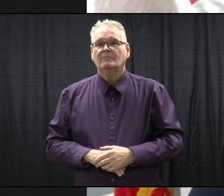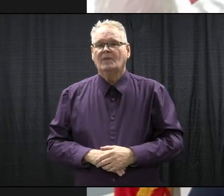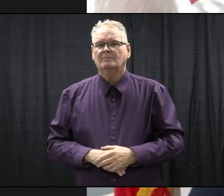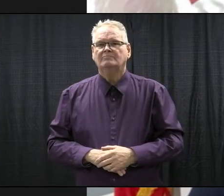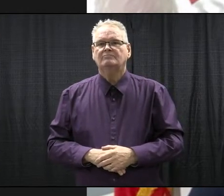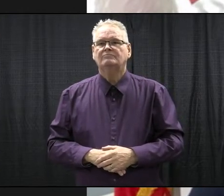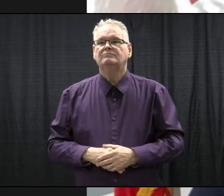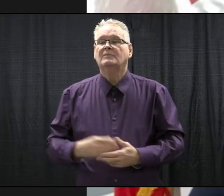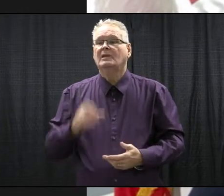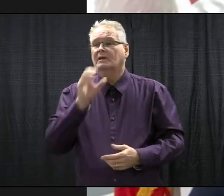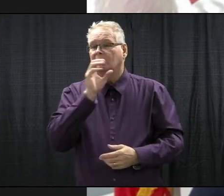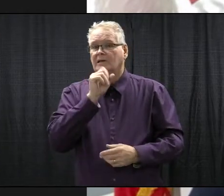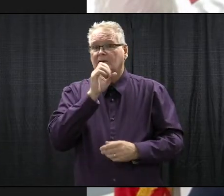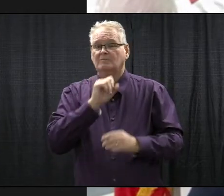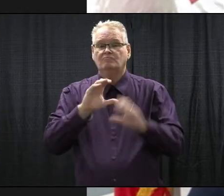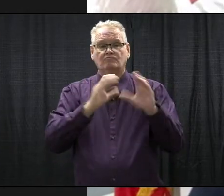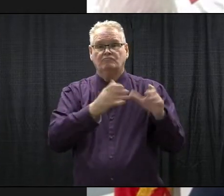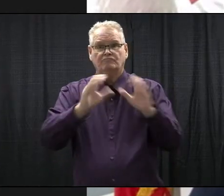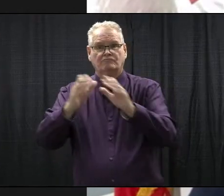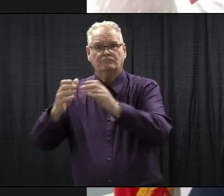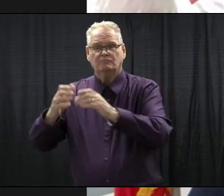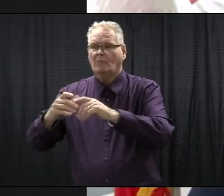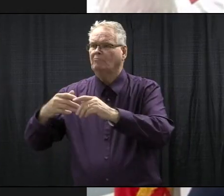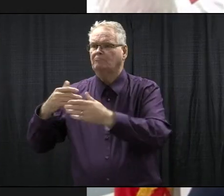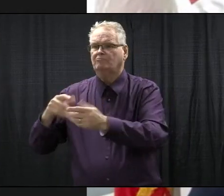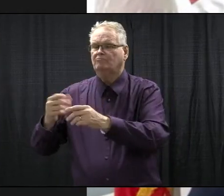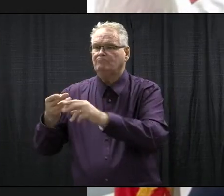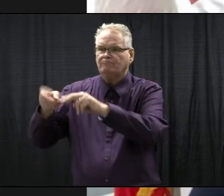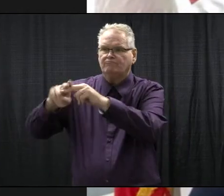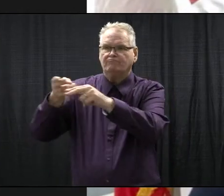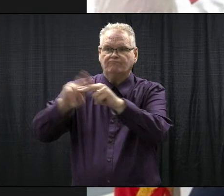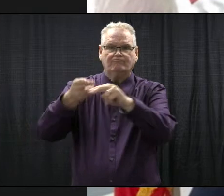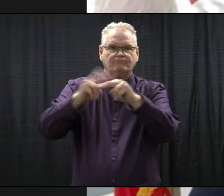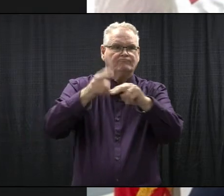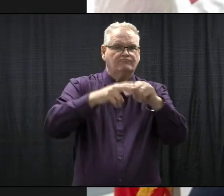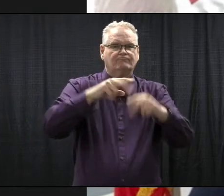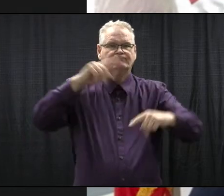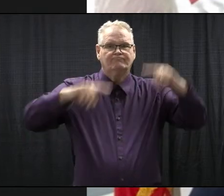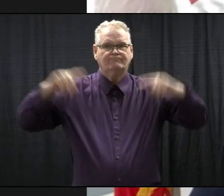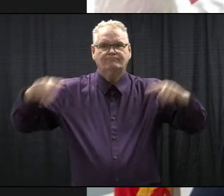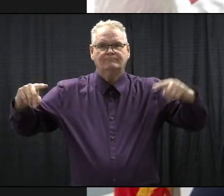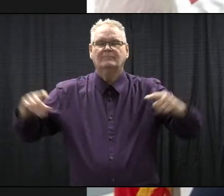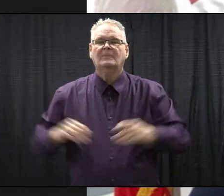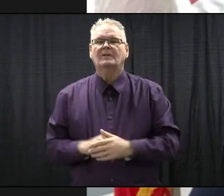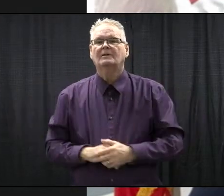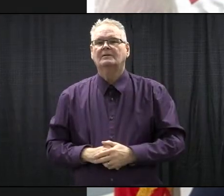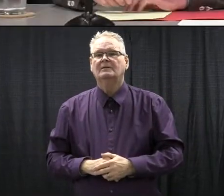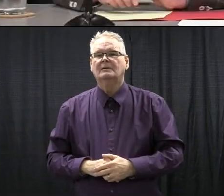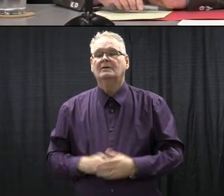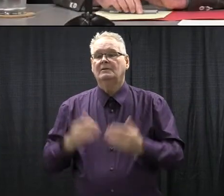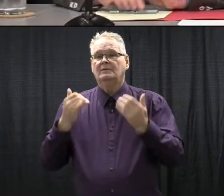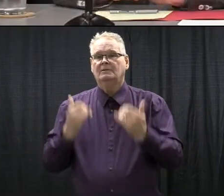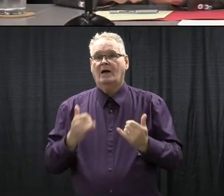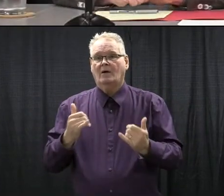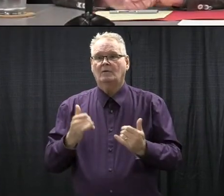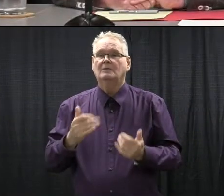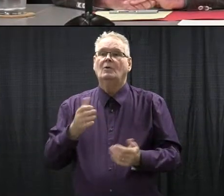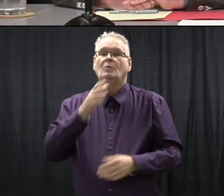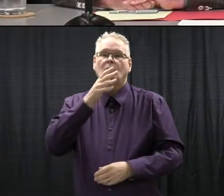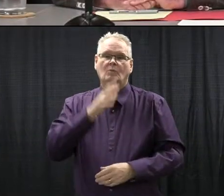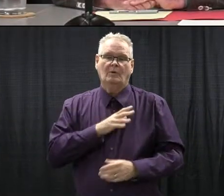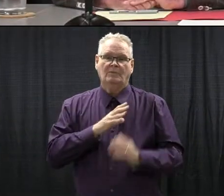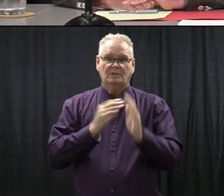part to help us get through to the next stage. With that, I'll turn it over to Dr. Fitzgerald for today's update.